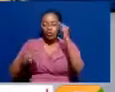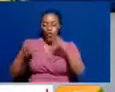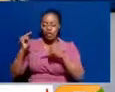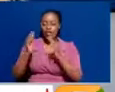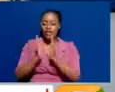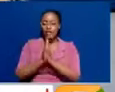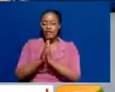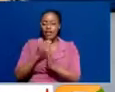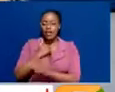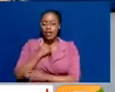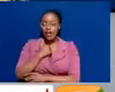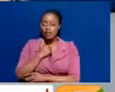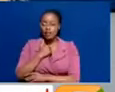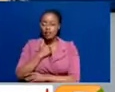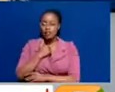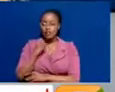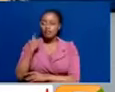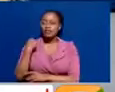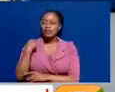tukue